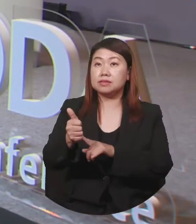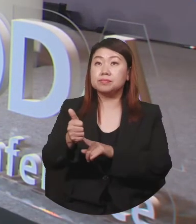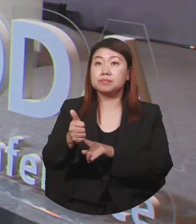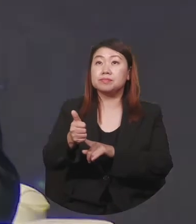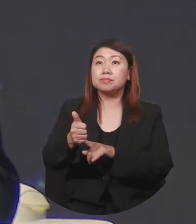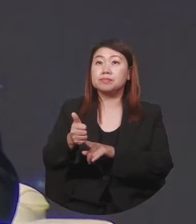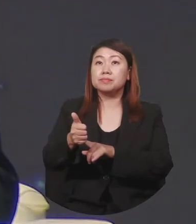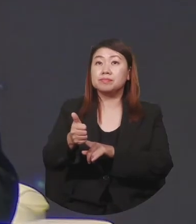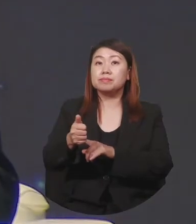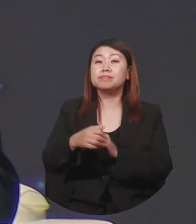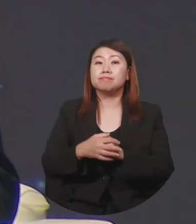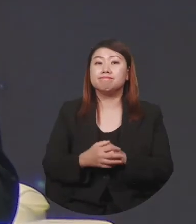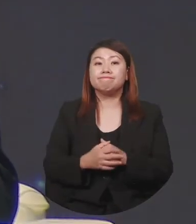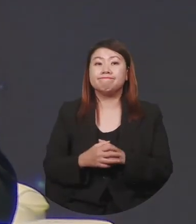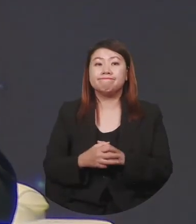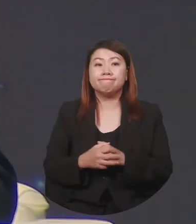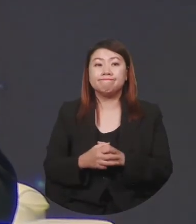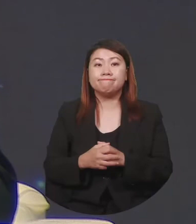first of all, I would like to